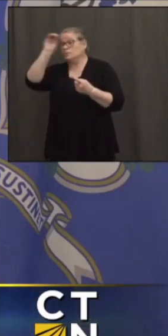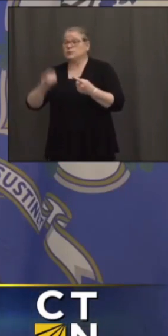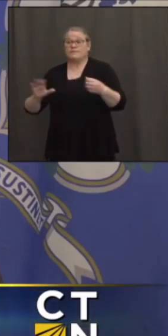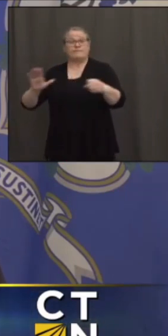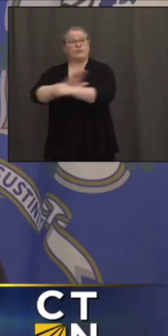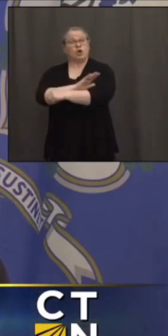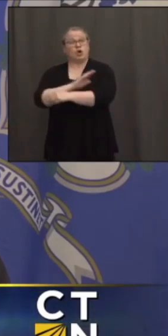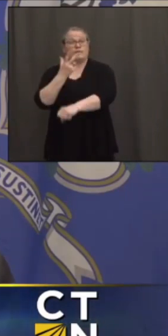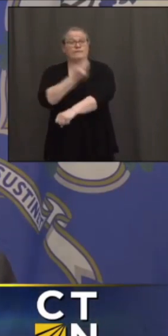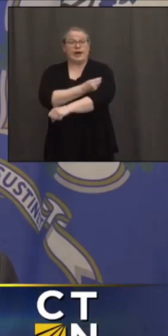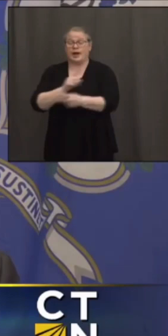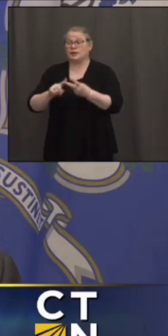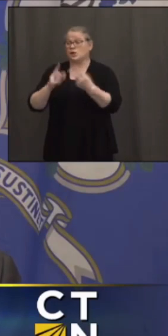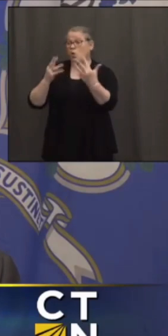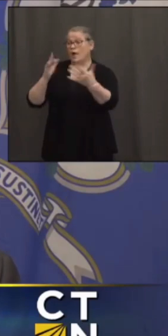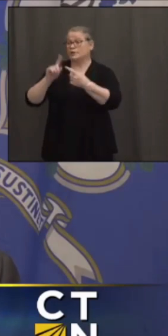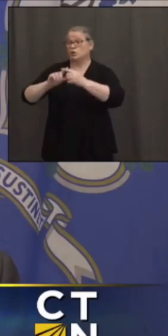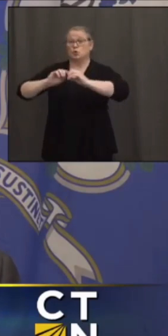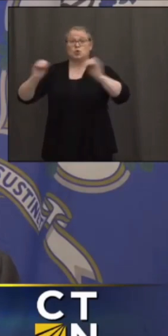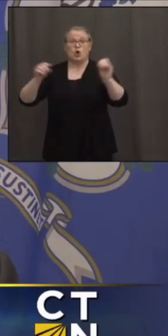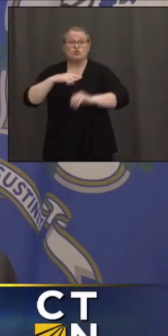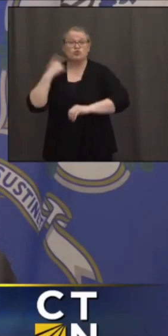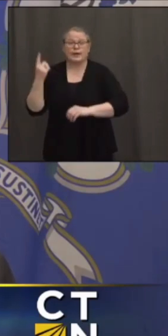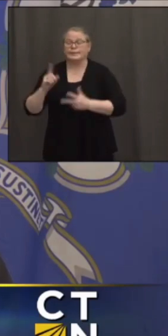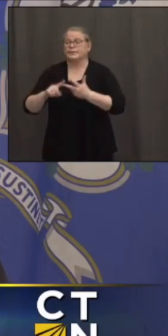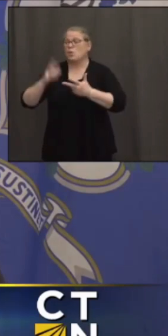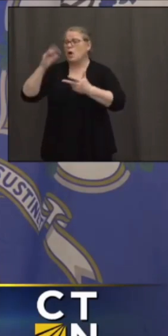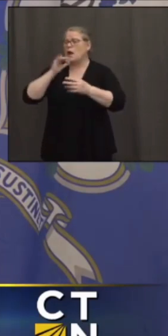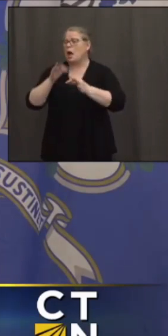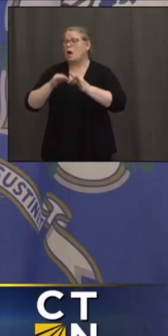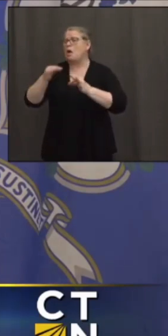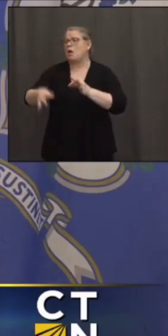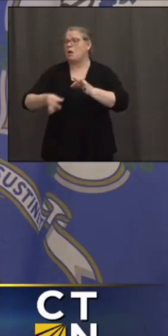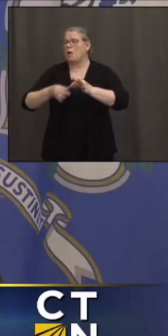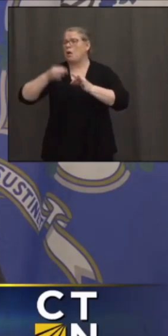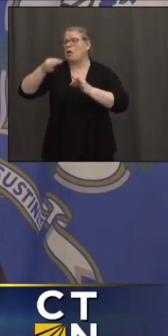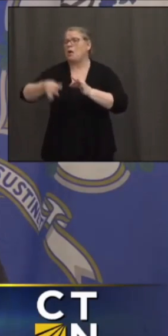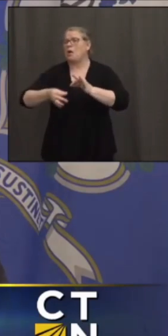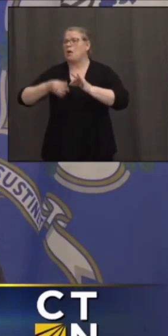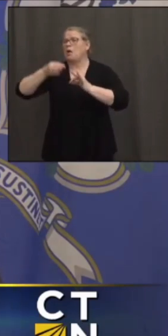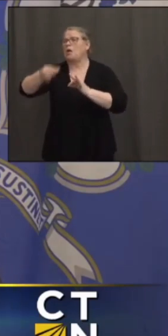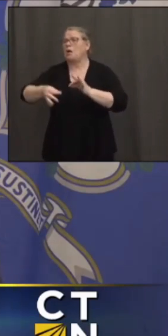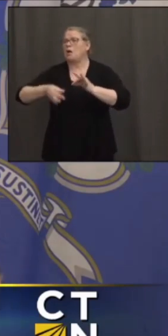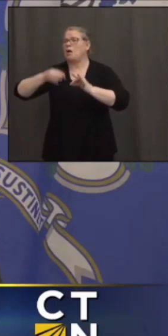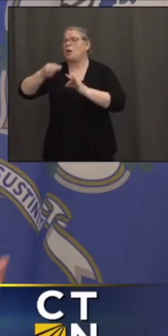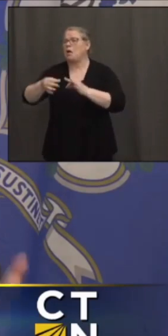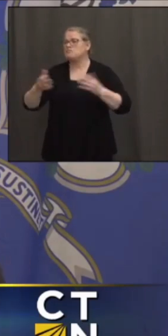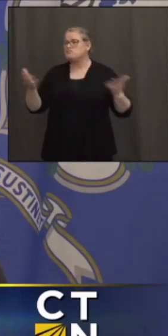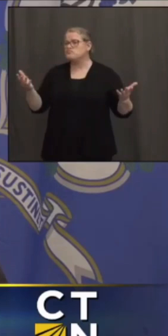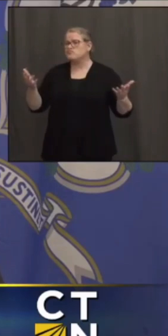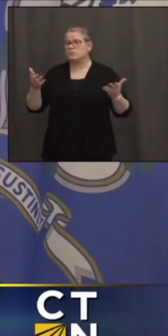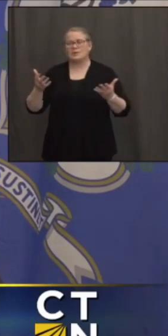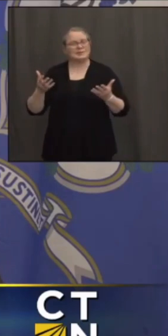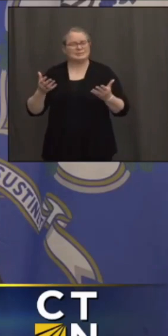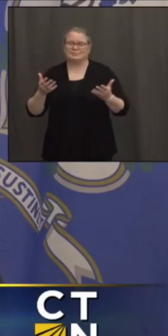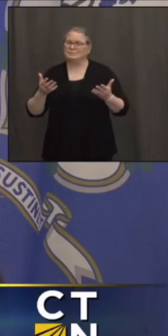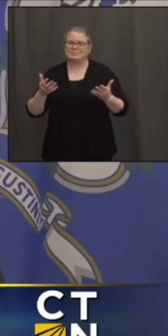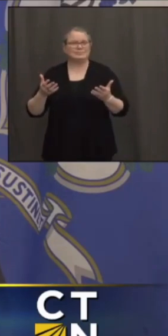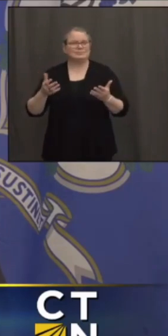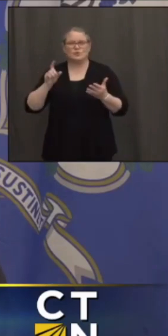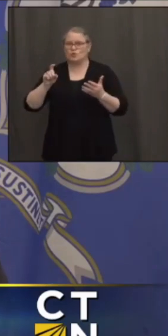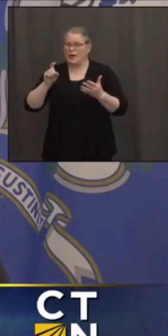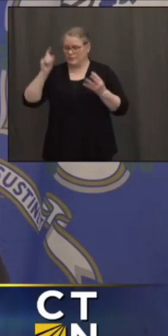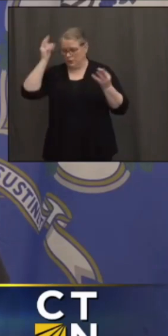0% risk. What's the harm in waiting another month? What's the harm in waiting another 3 months? So you have to make these judgments